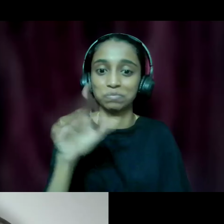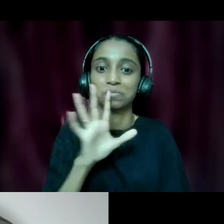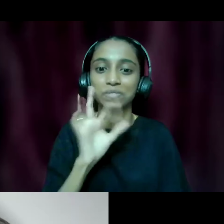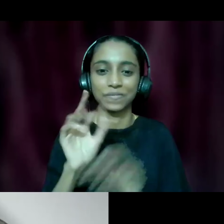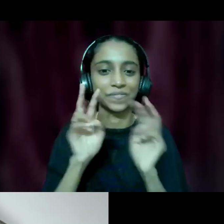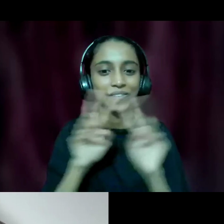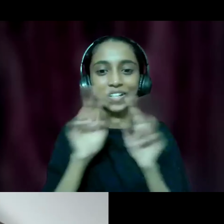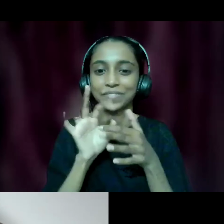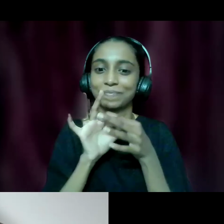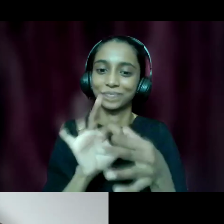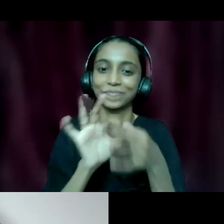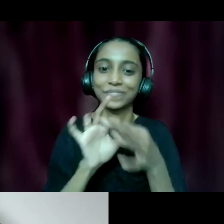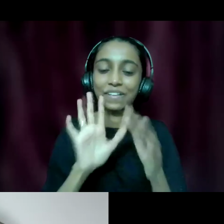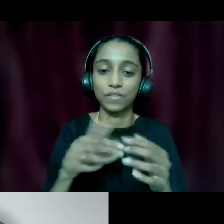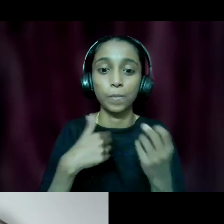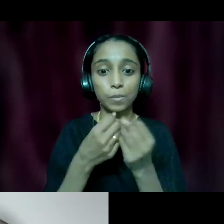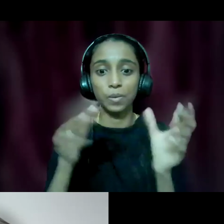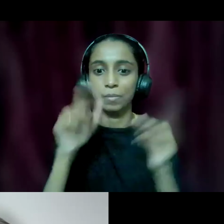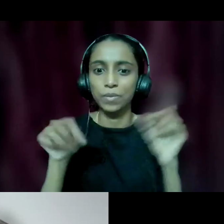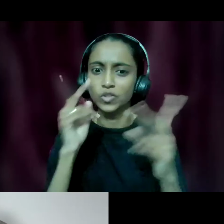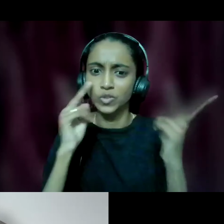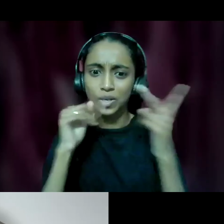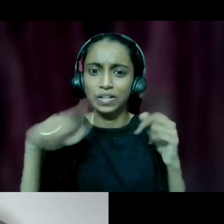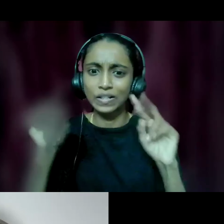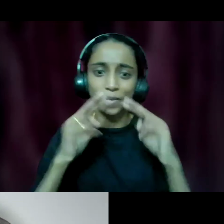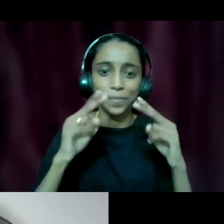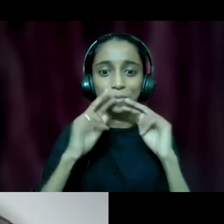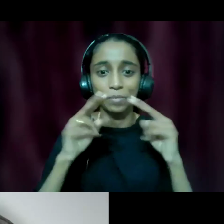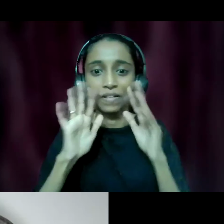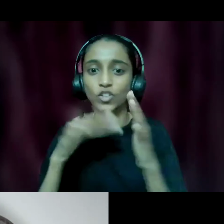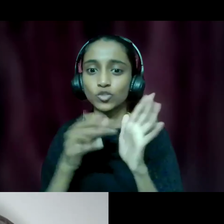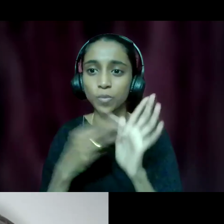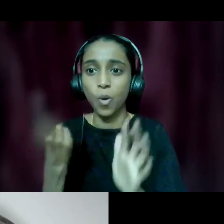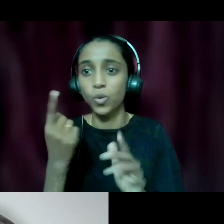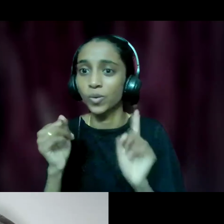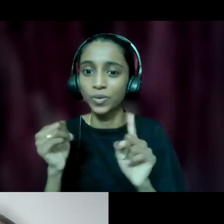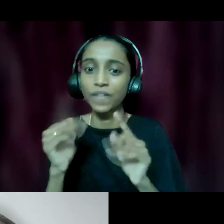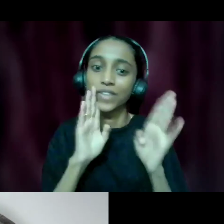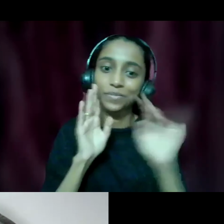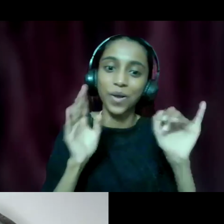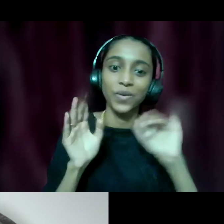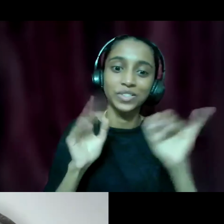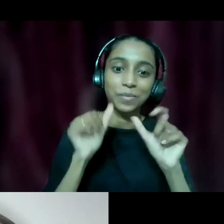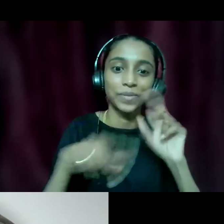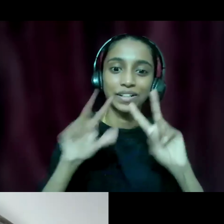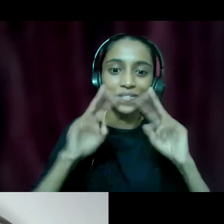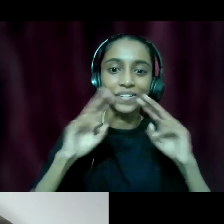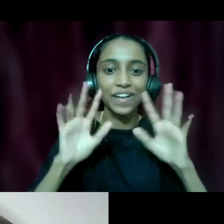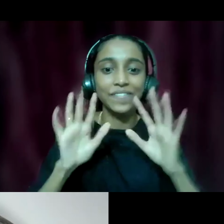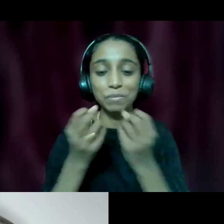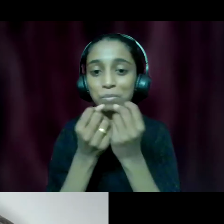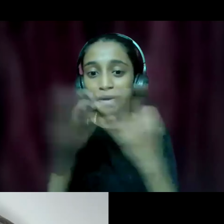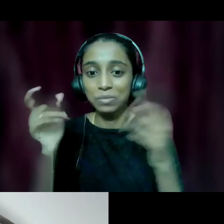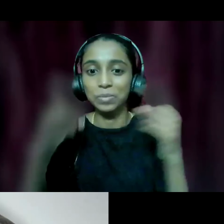engaging. We saw so many people responding, not just in our Zoom chat, but also on Facebook Live. We've received so